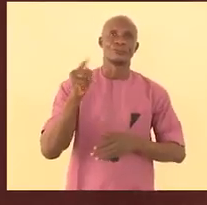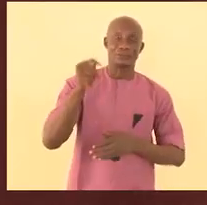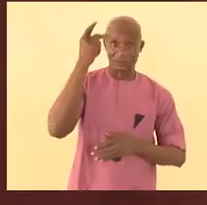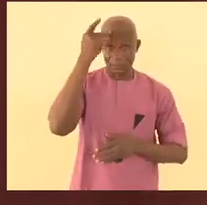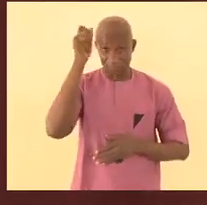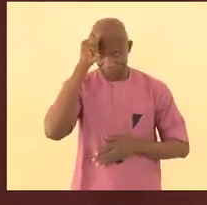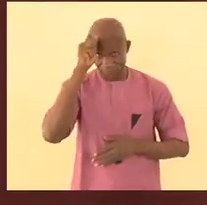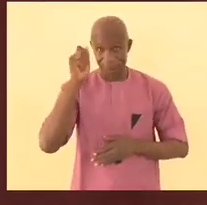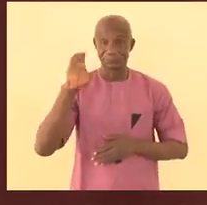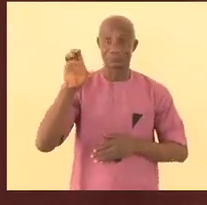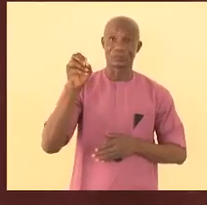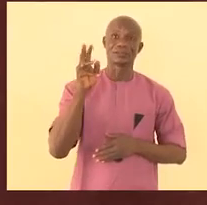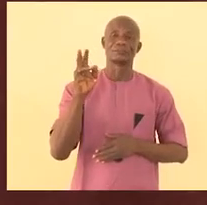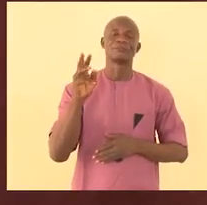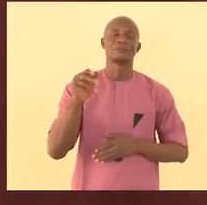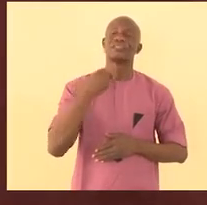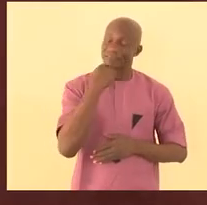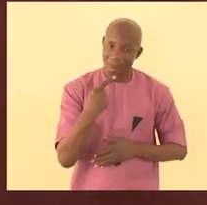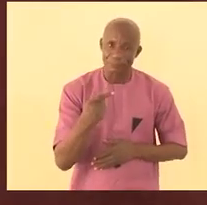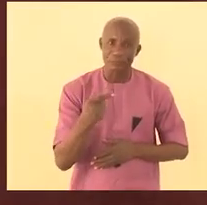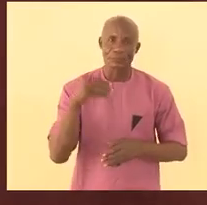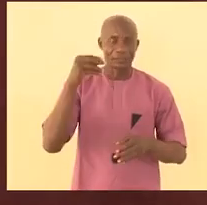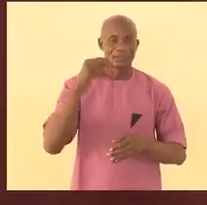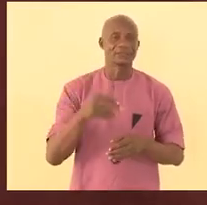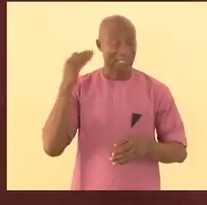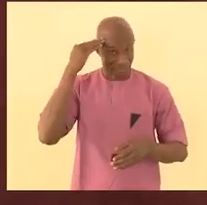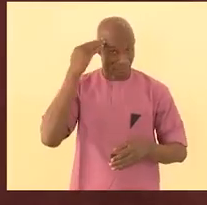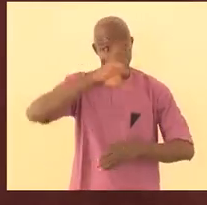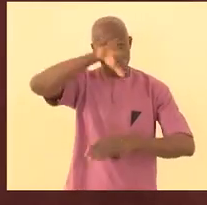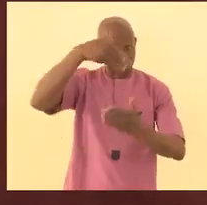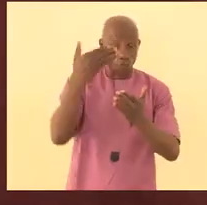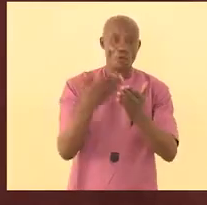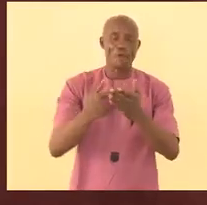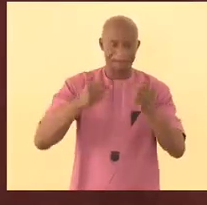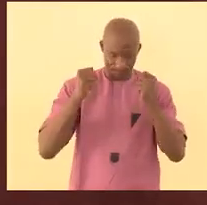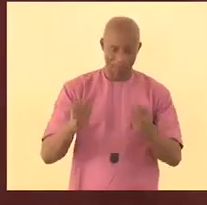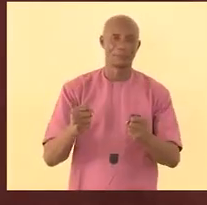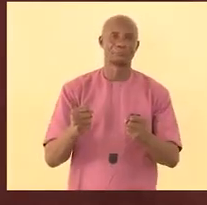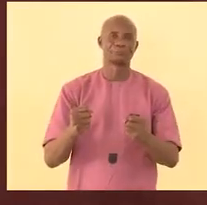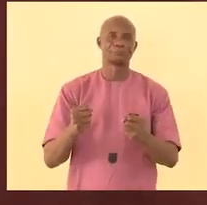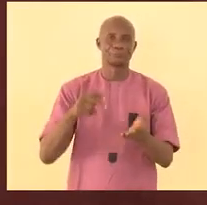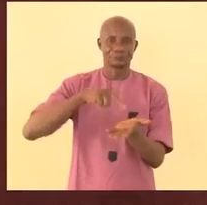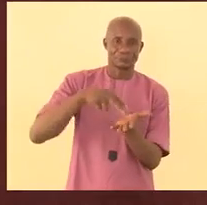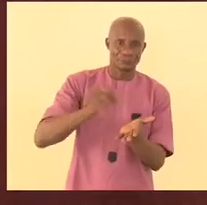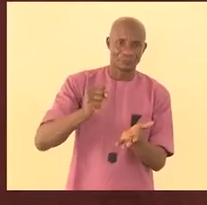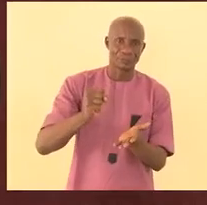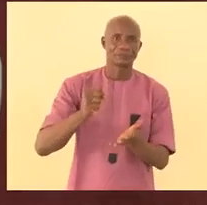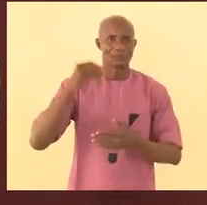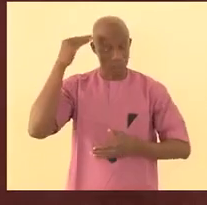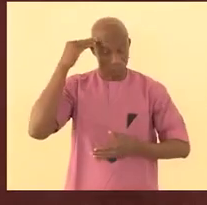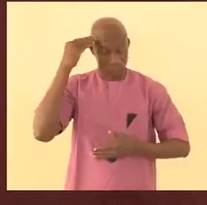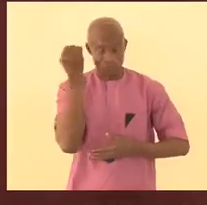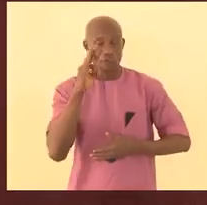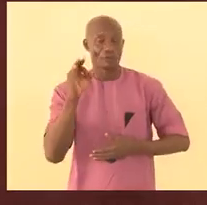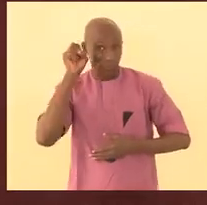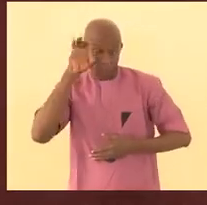that he is the head of all principalities and power, which means that he's the head of